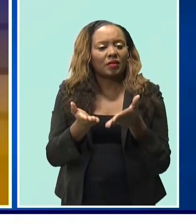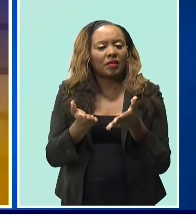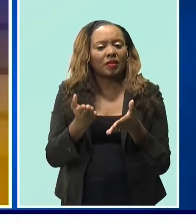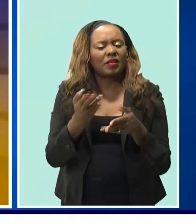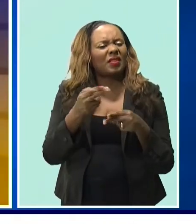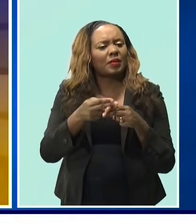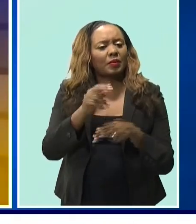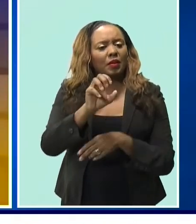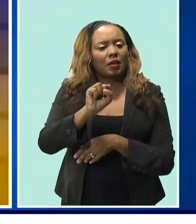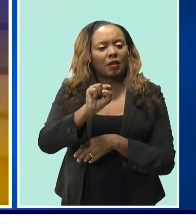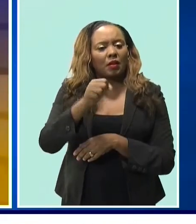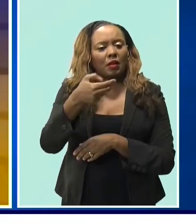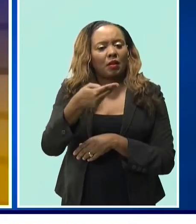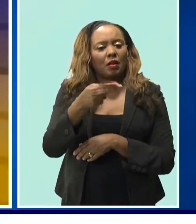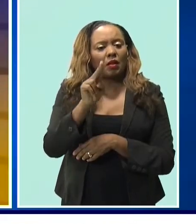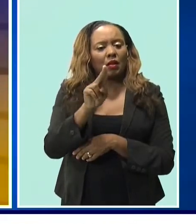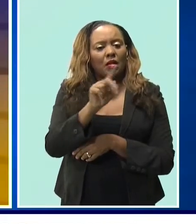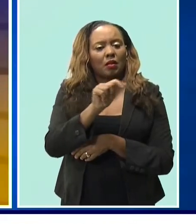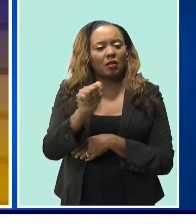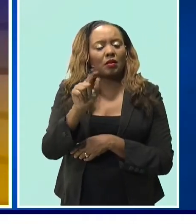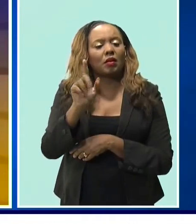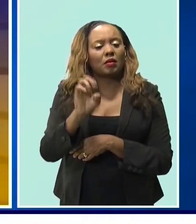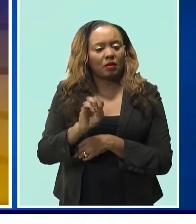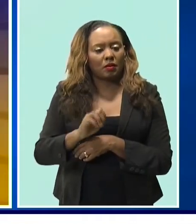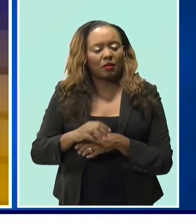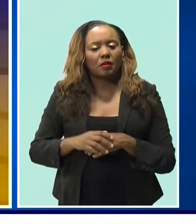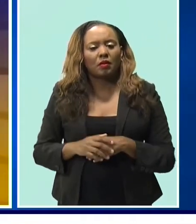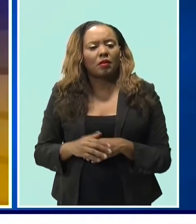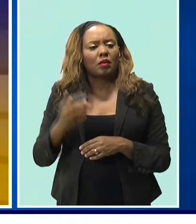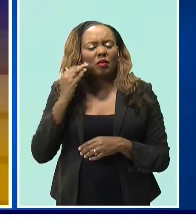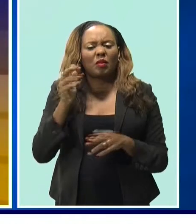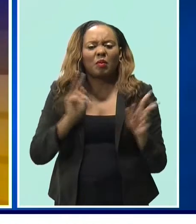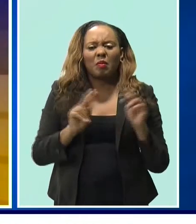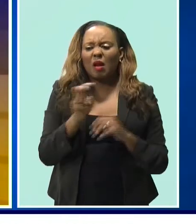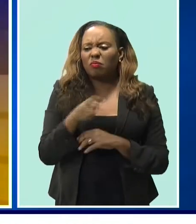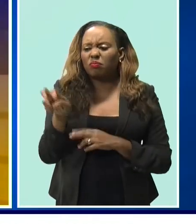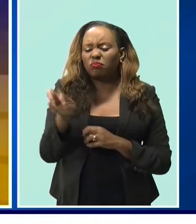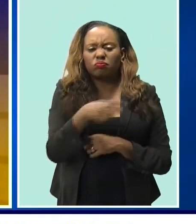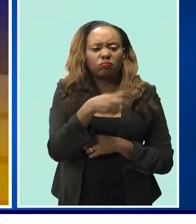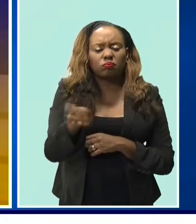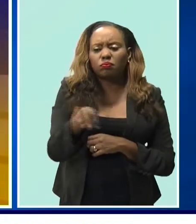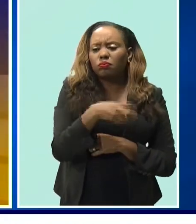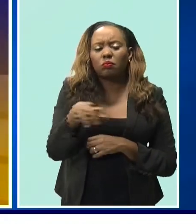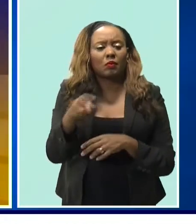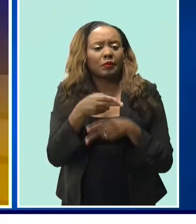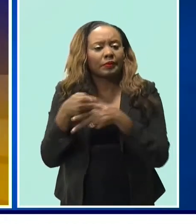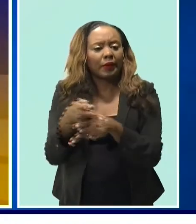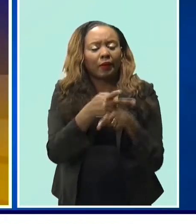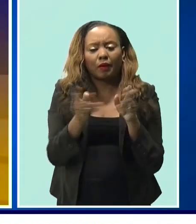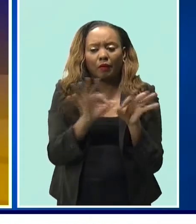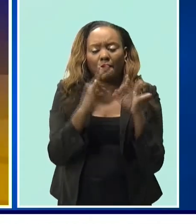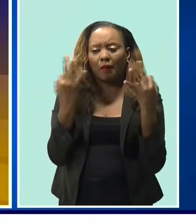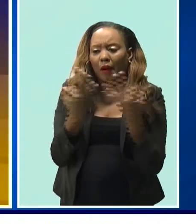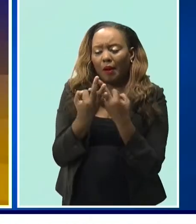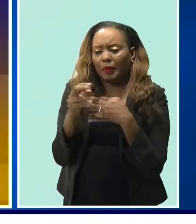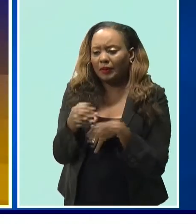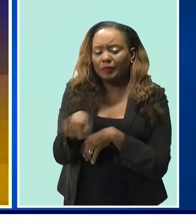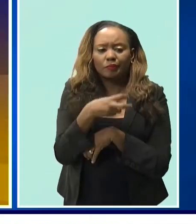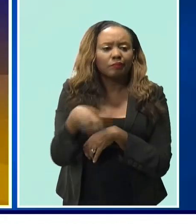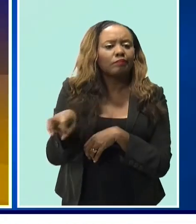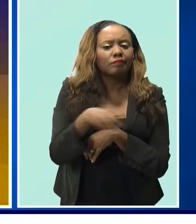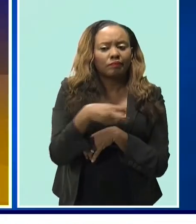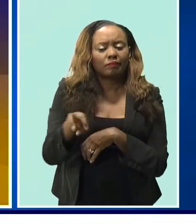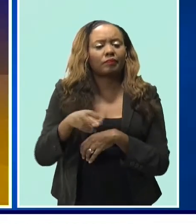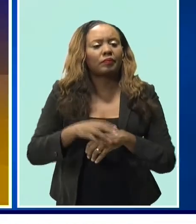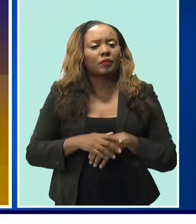But we know we still have one or two persons. We have persons that may, move around to take care of the family or whatever the case may be. So we are giving some